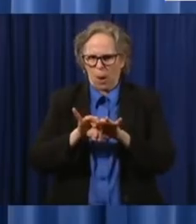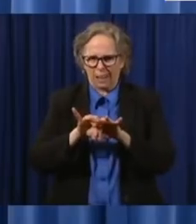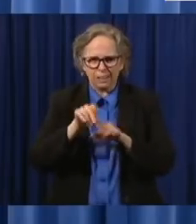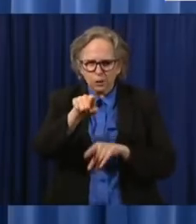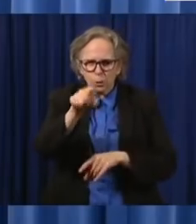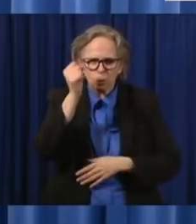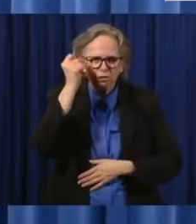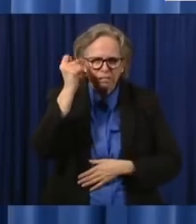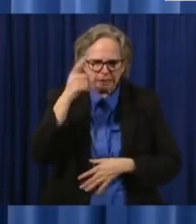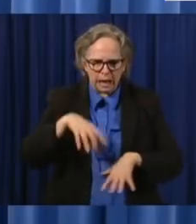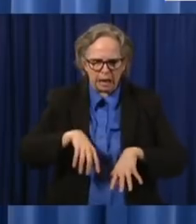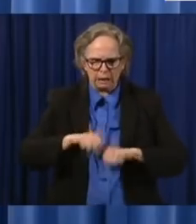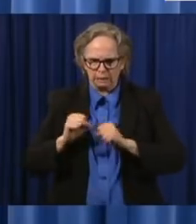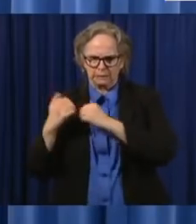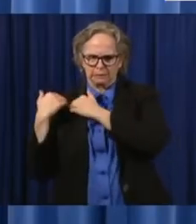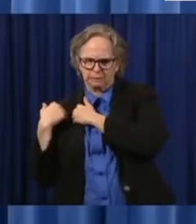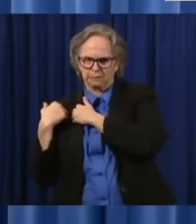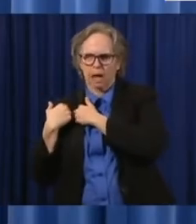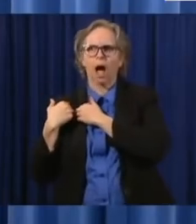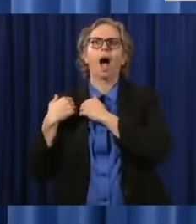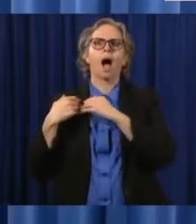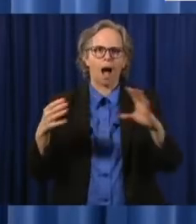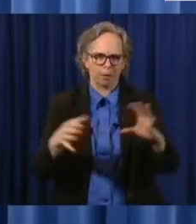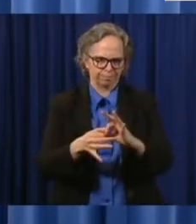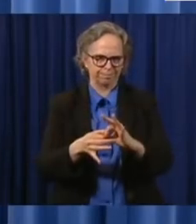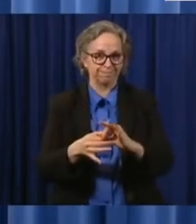move forward.